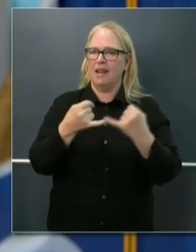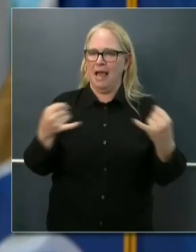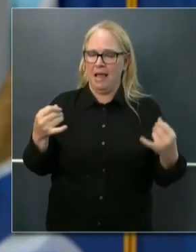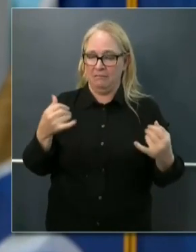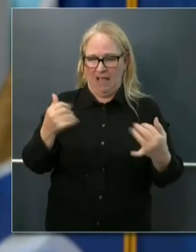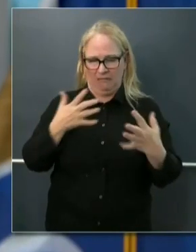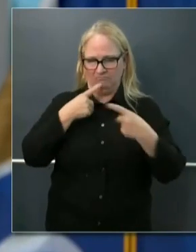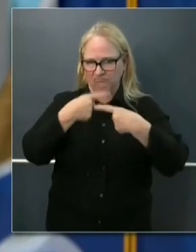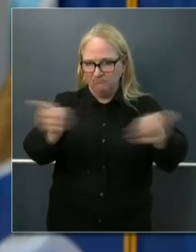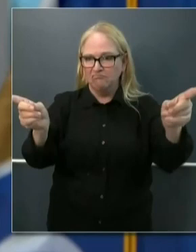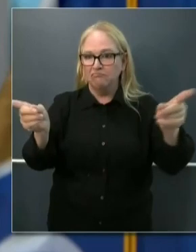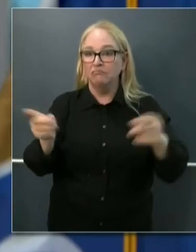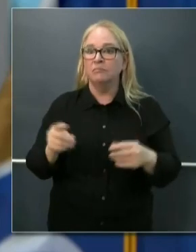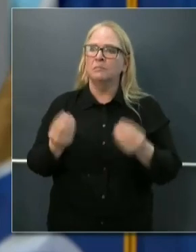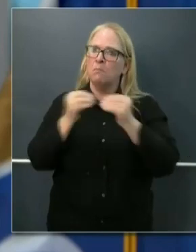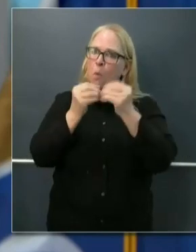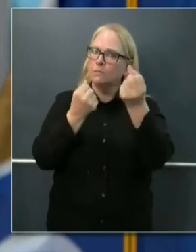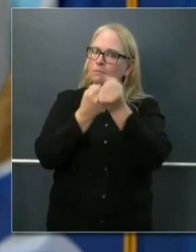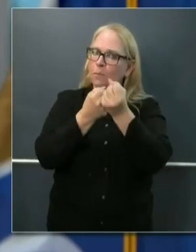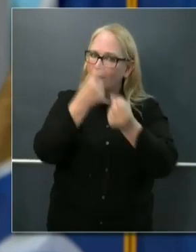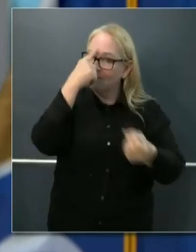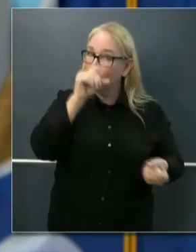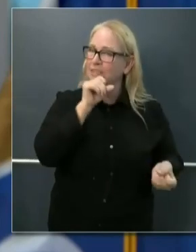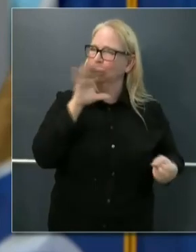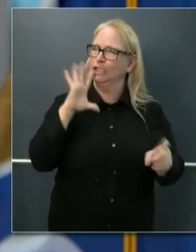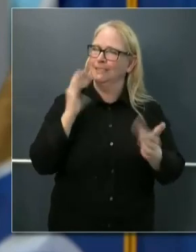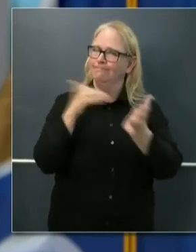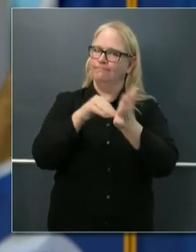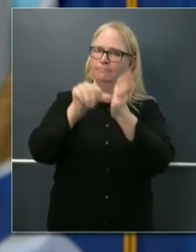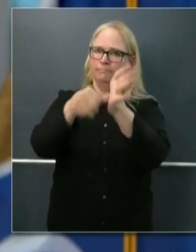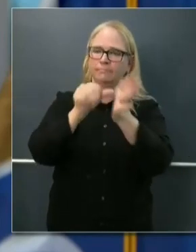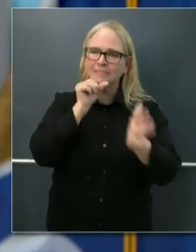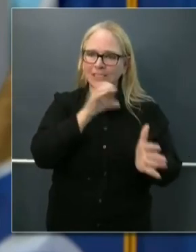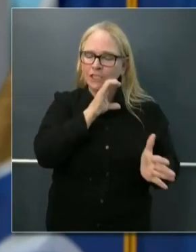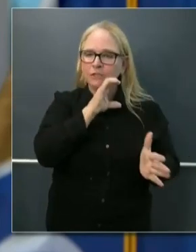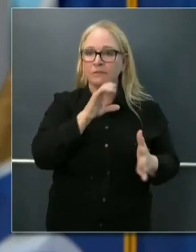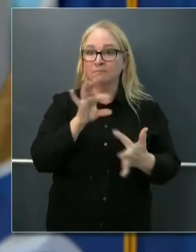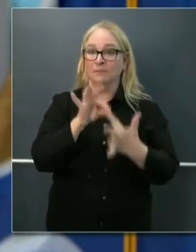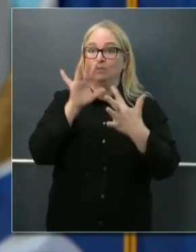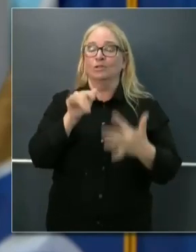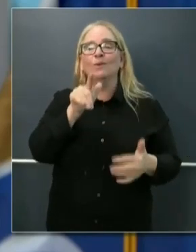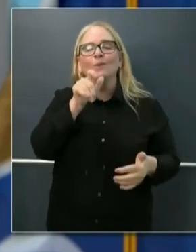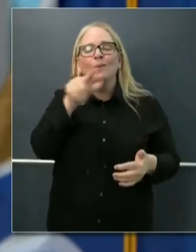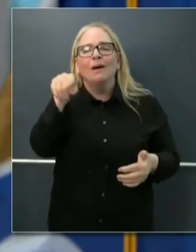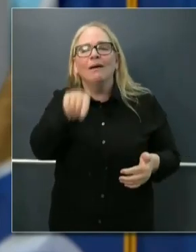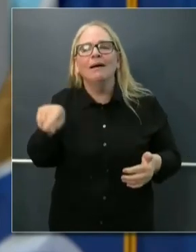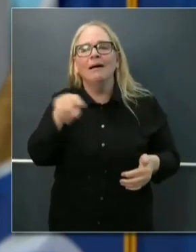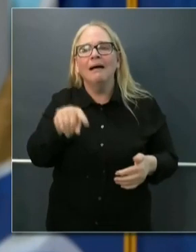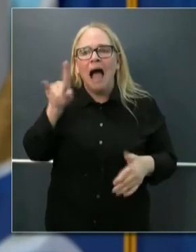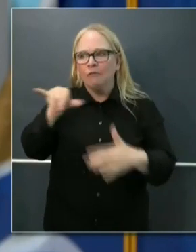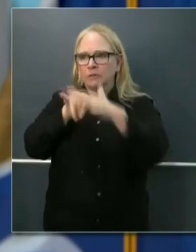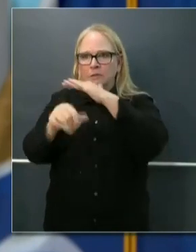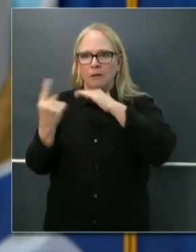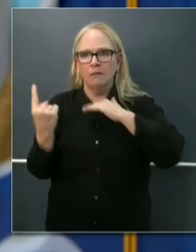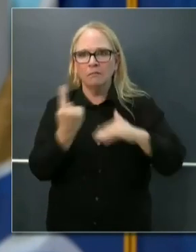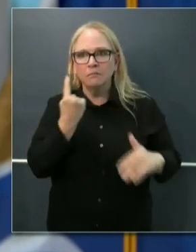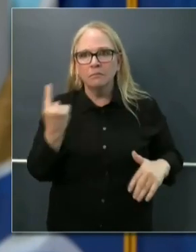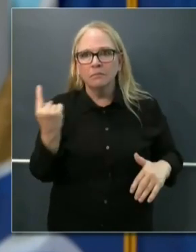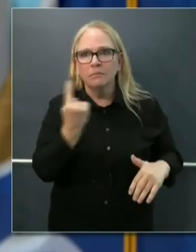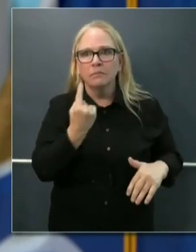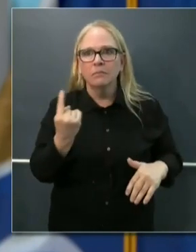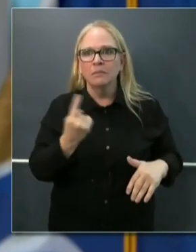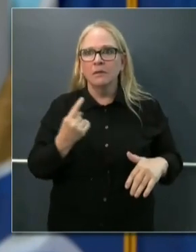More supports for seniors, particularly those that are required to stay at home and are the